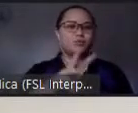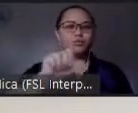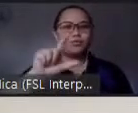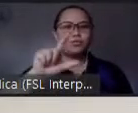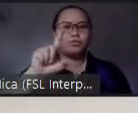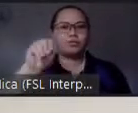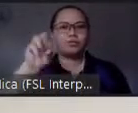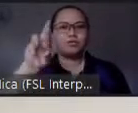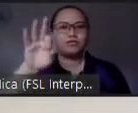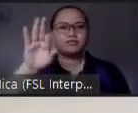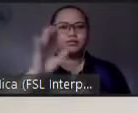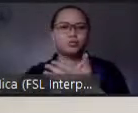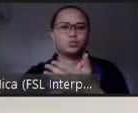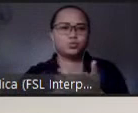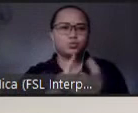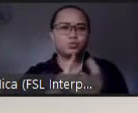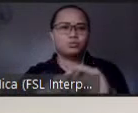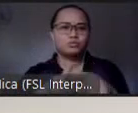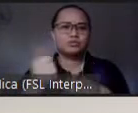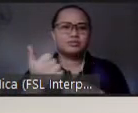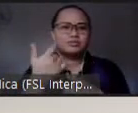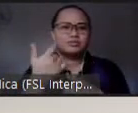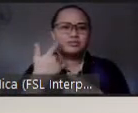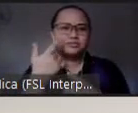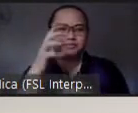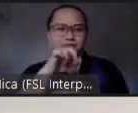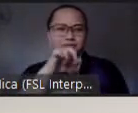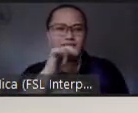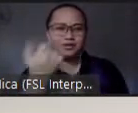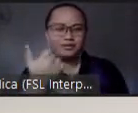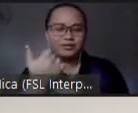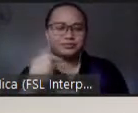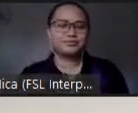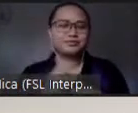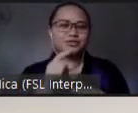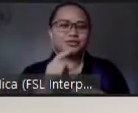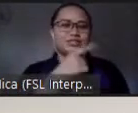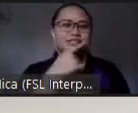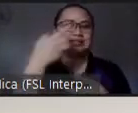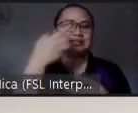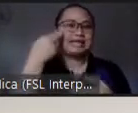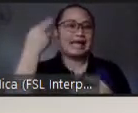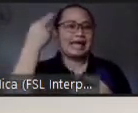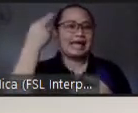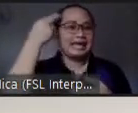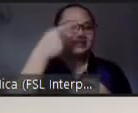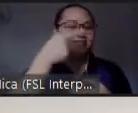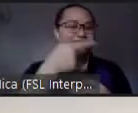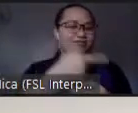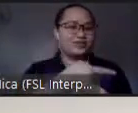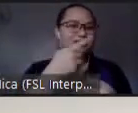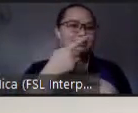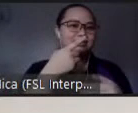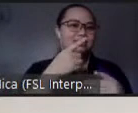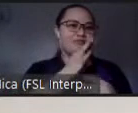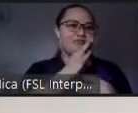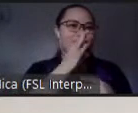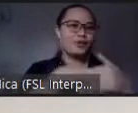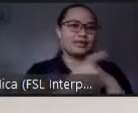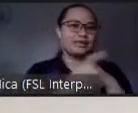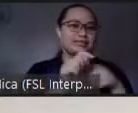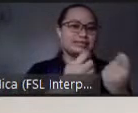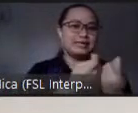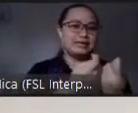tulaysenyas.com. Ms. Hara is currently the media team head of the Filipino Sign Language Access Team for COVID-19, an alliance that